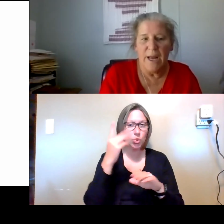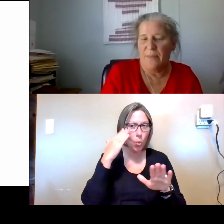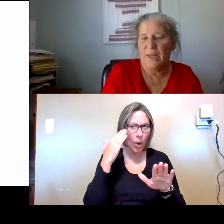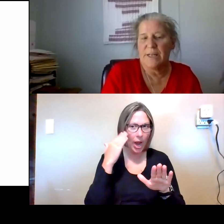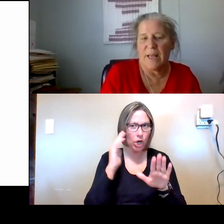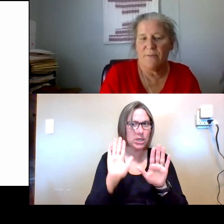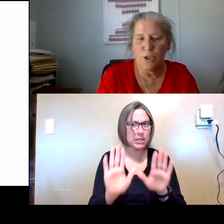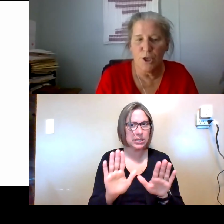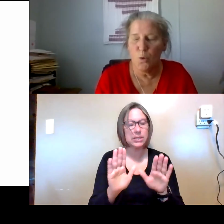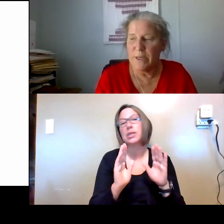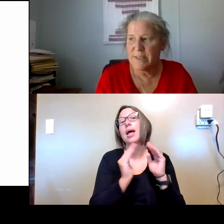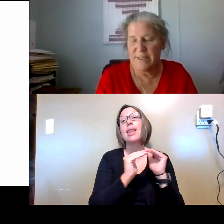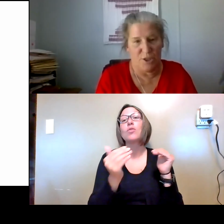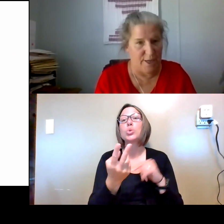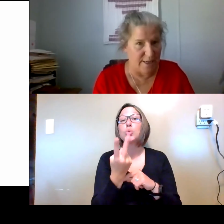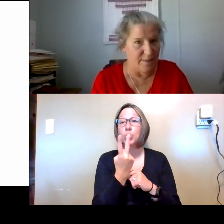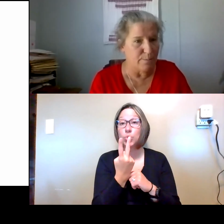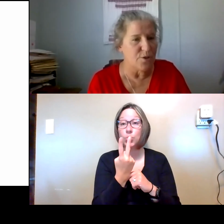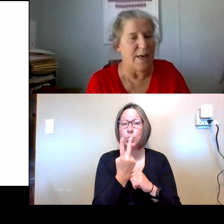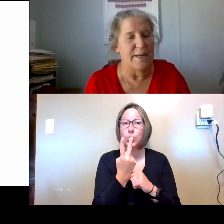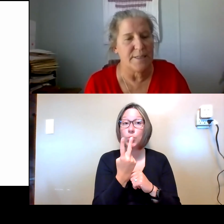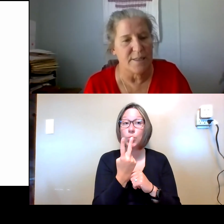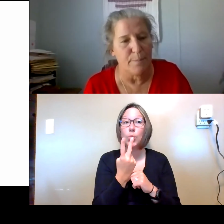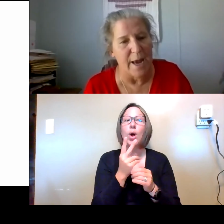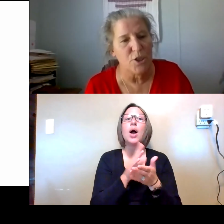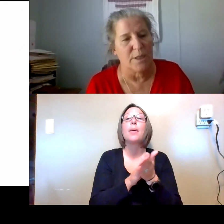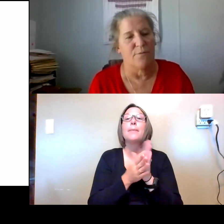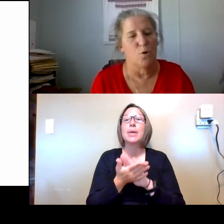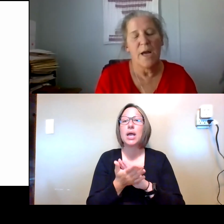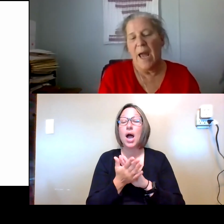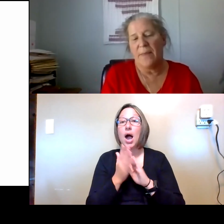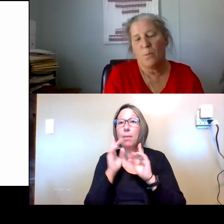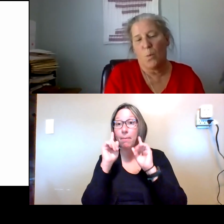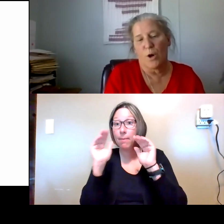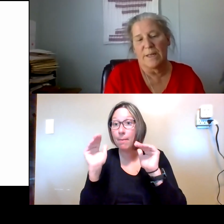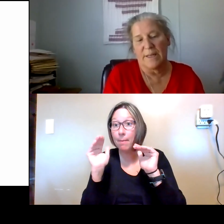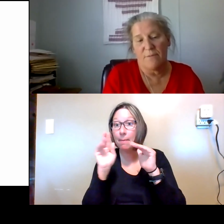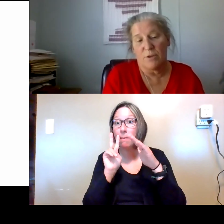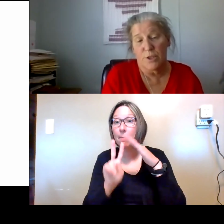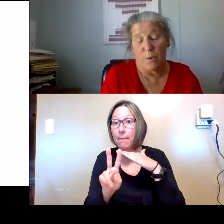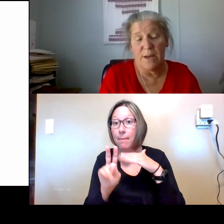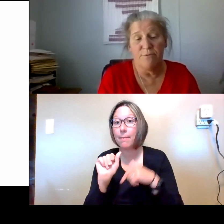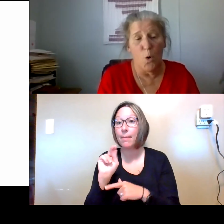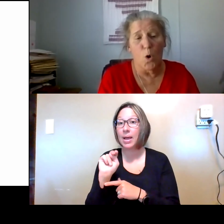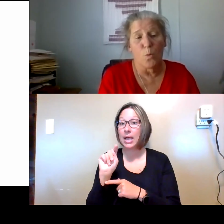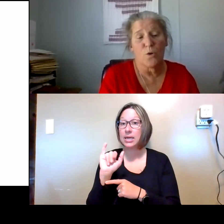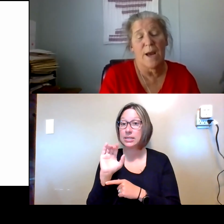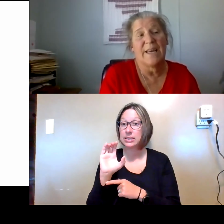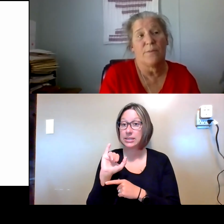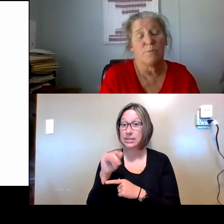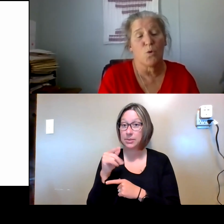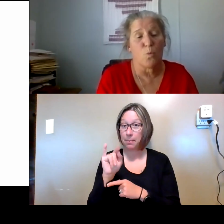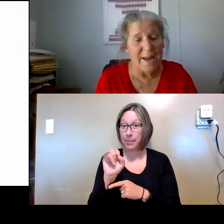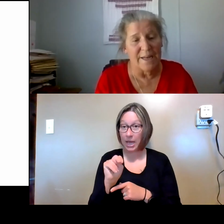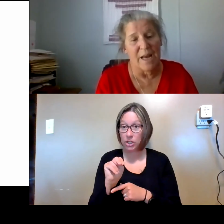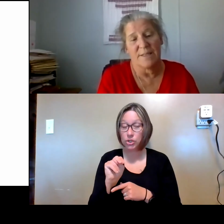level. And then in level 2, it's getting them to that anticipation level. And then when we're in levels 3 and 4, we're trying to